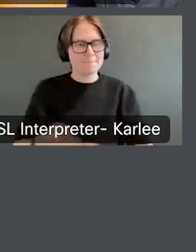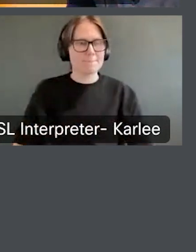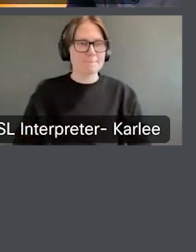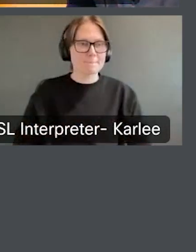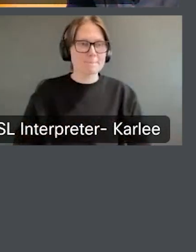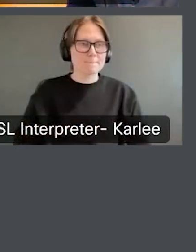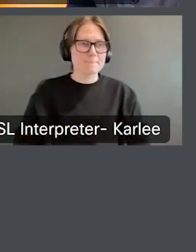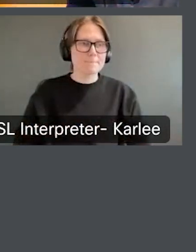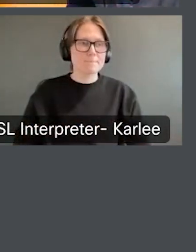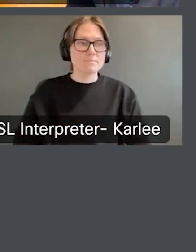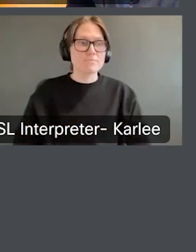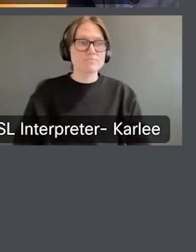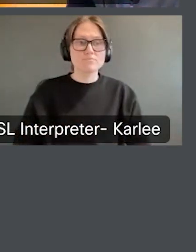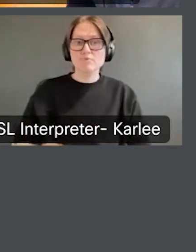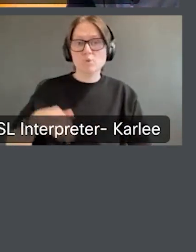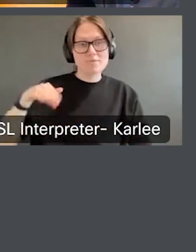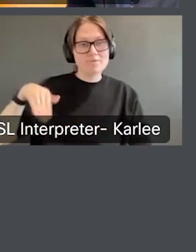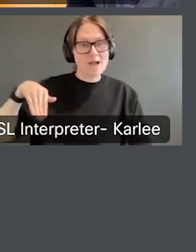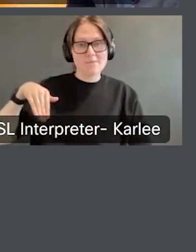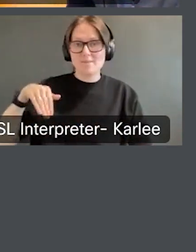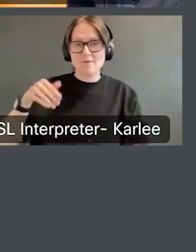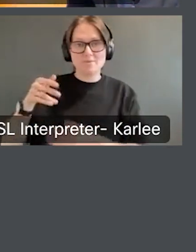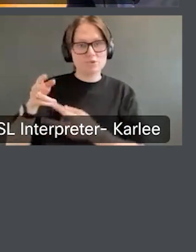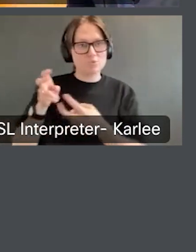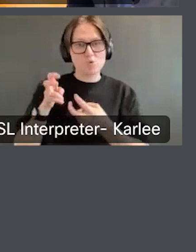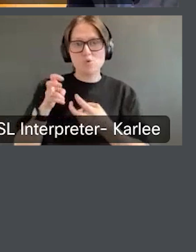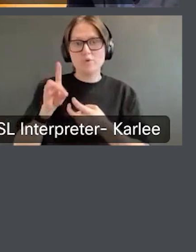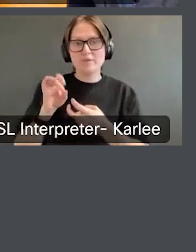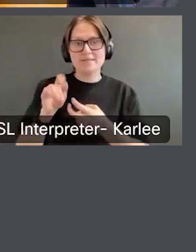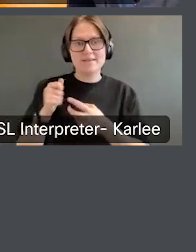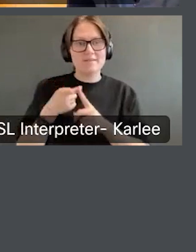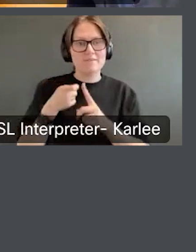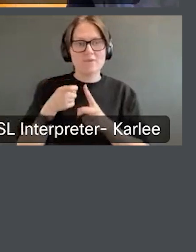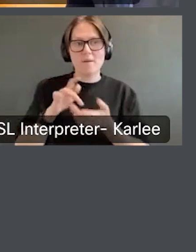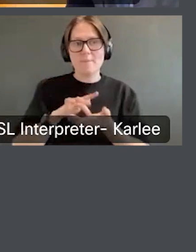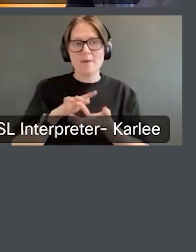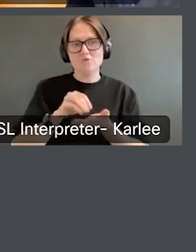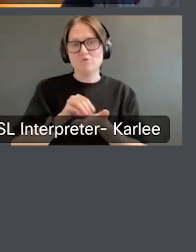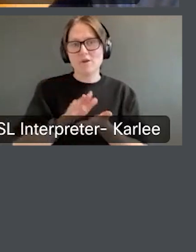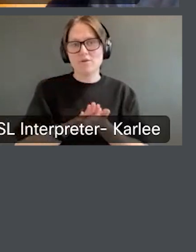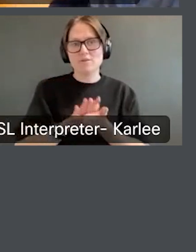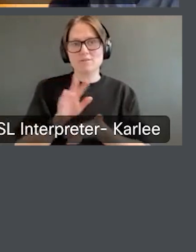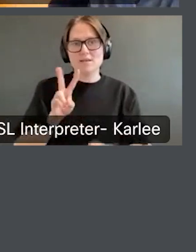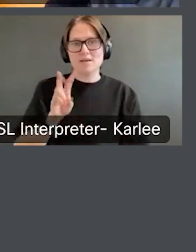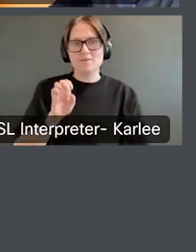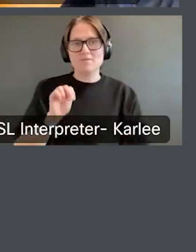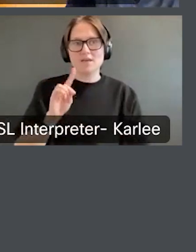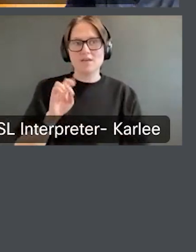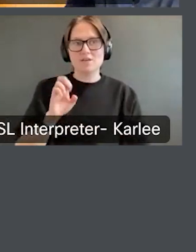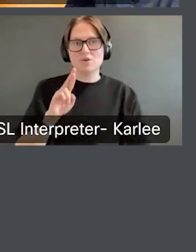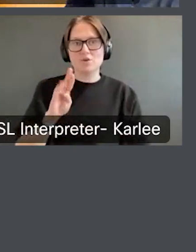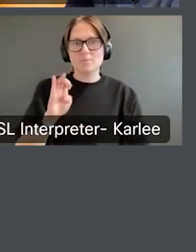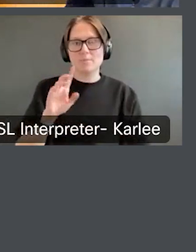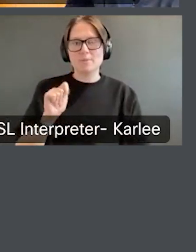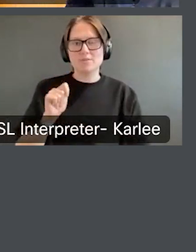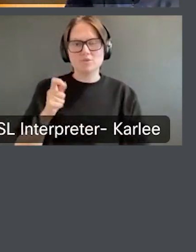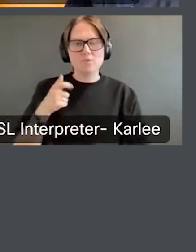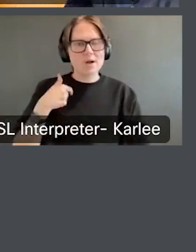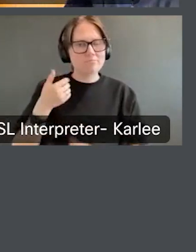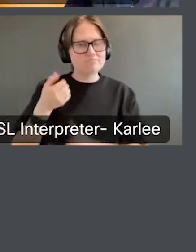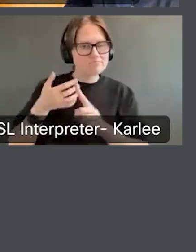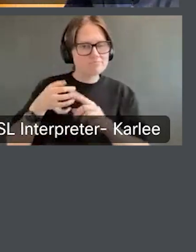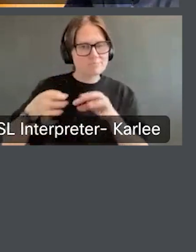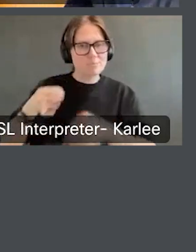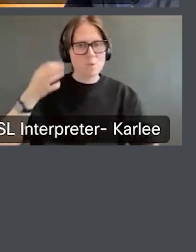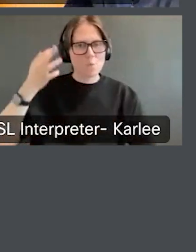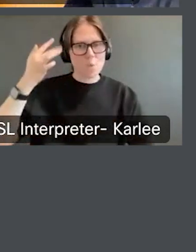pull those data from the medical records at Vanderbilt. So let me explain why, because I don't want to